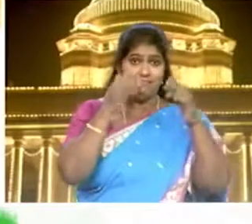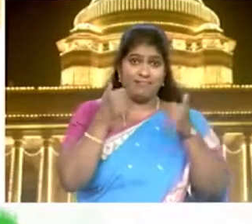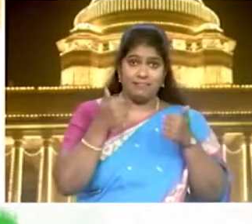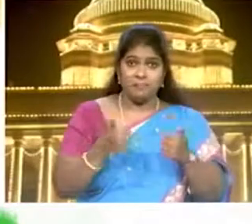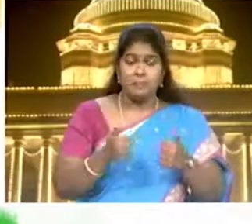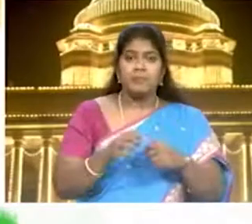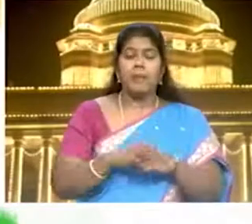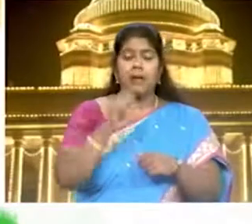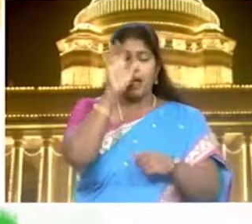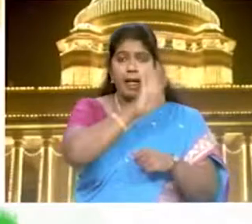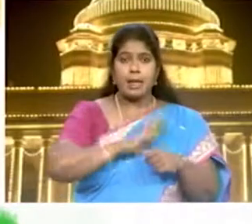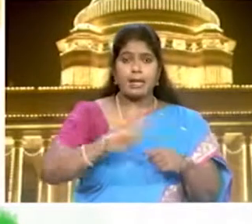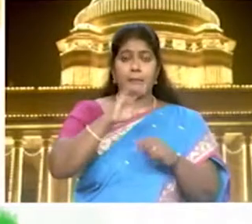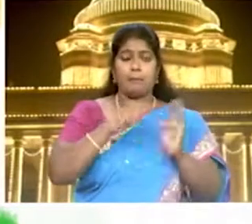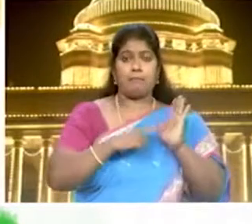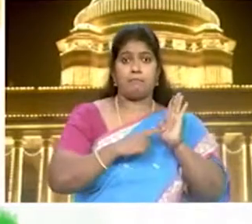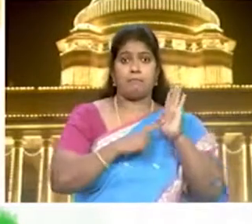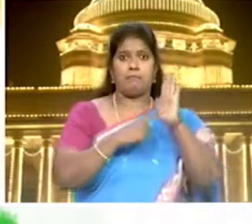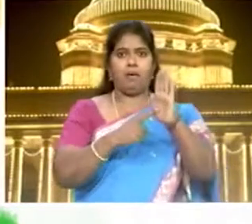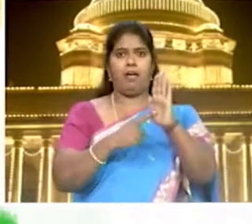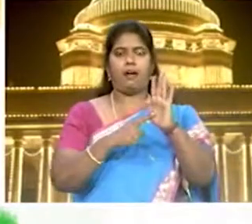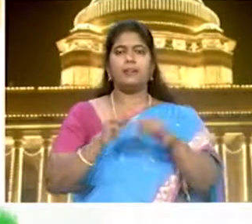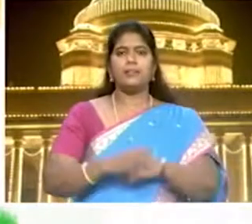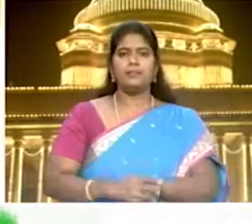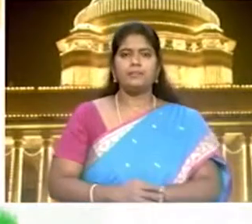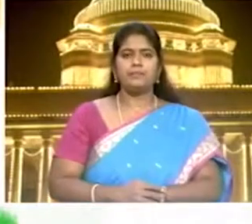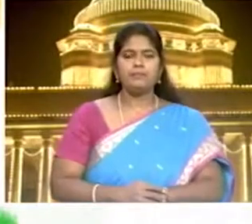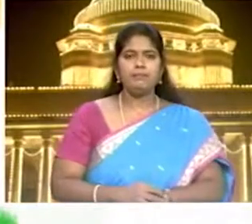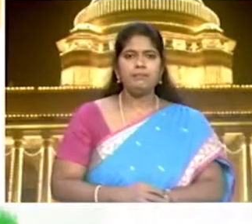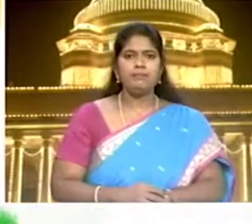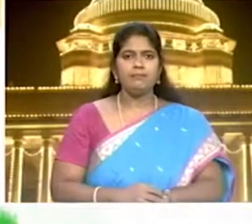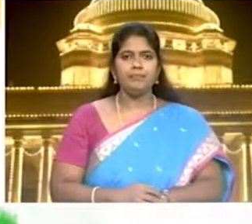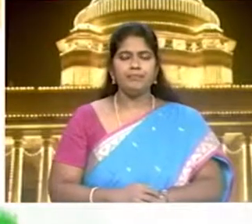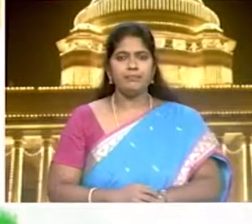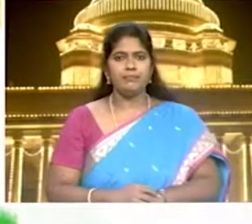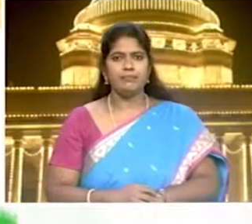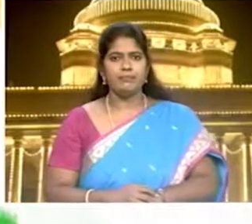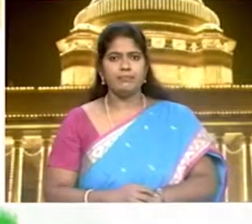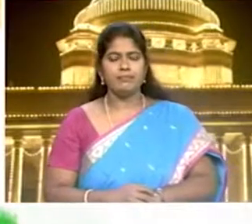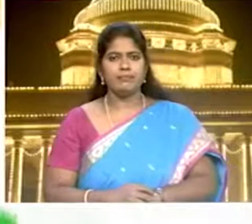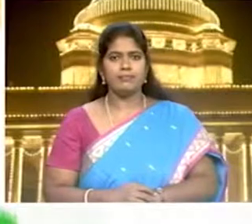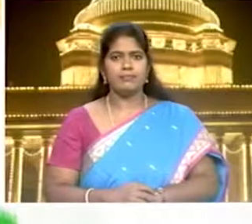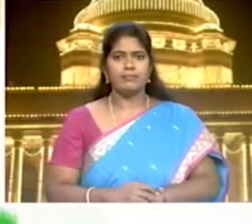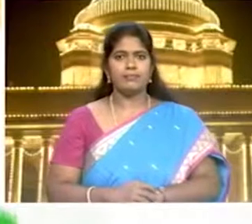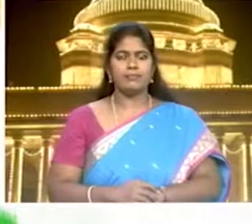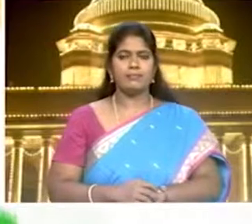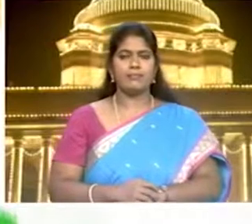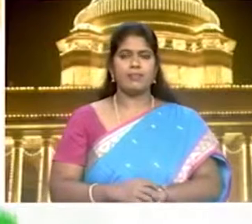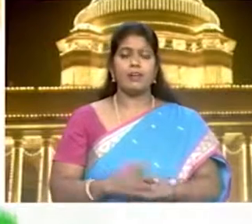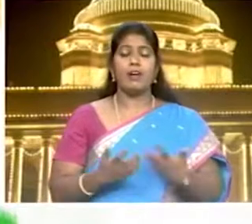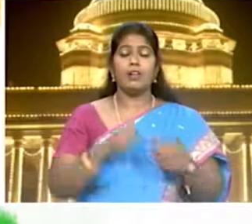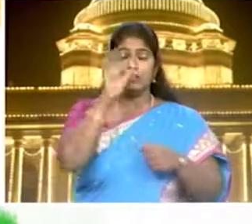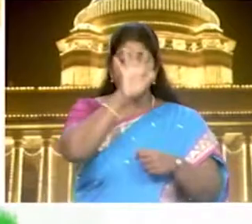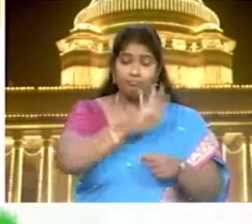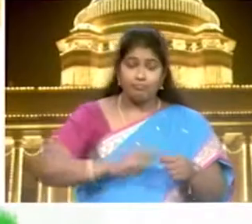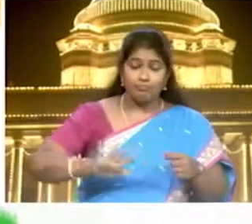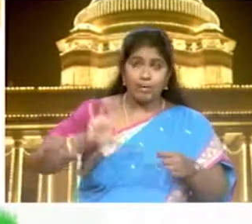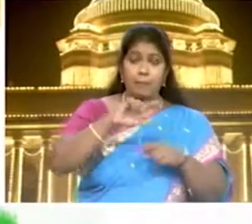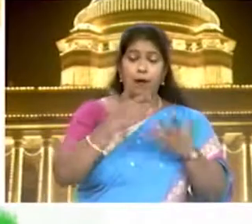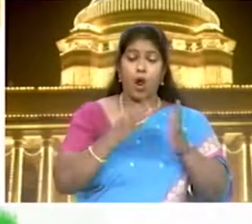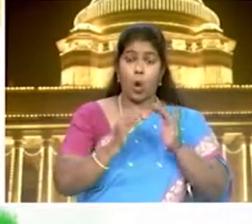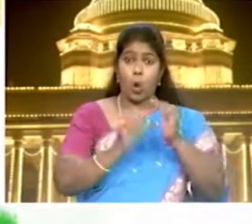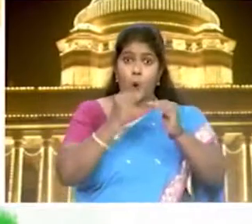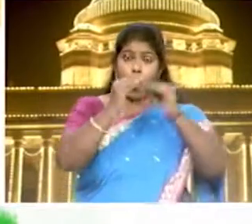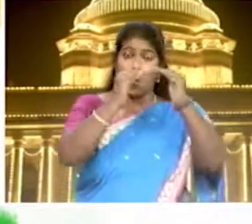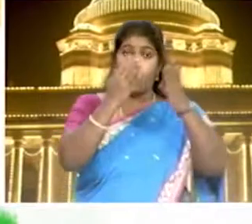wealth. What is all the more heartening is that the growth is becoming more inclusive and